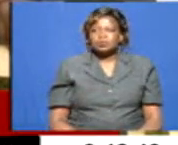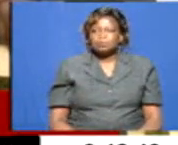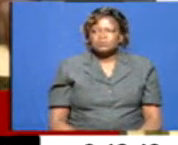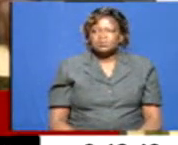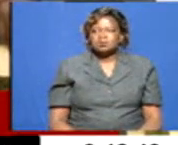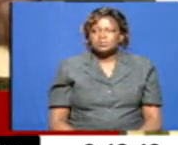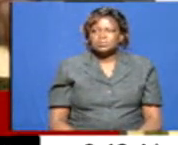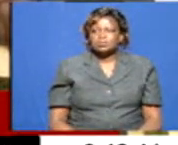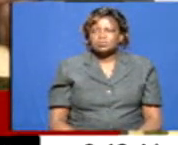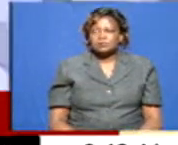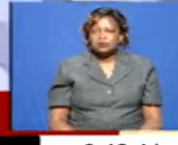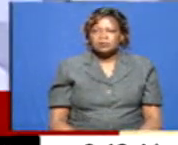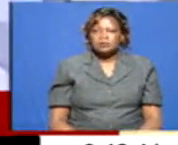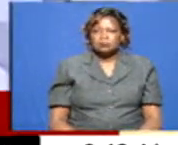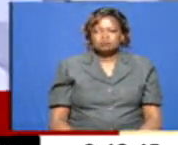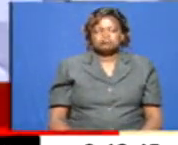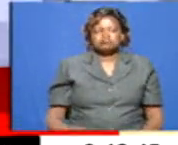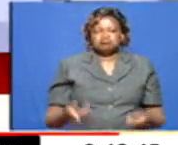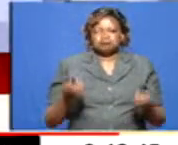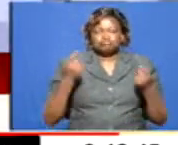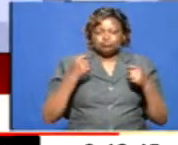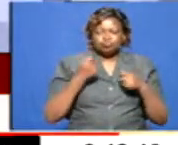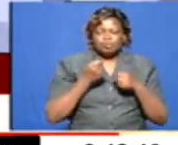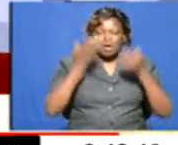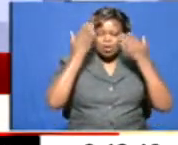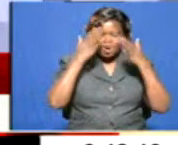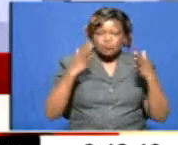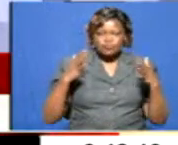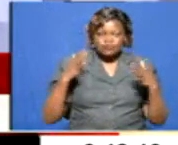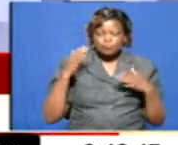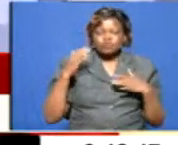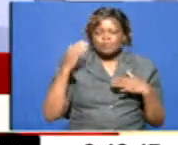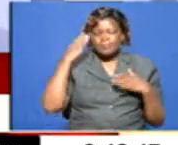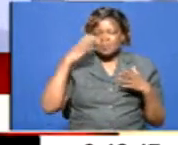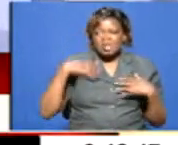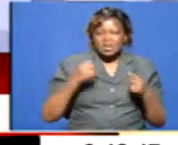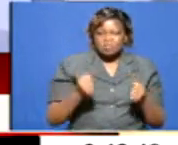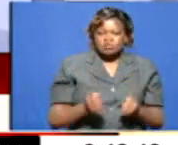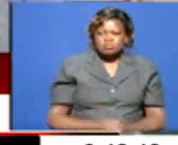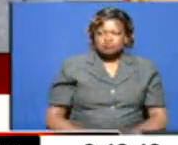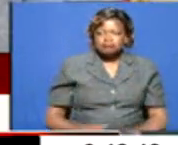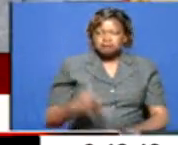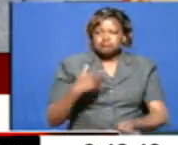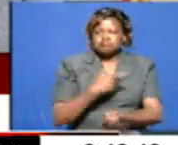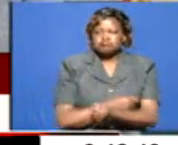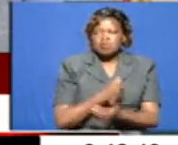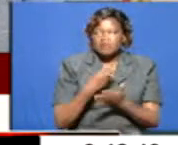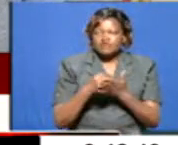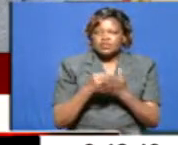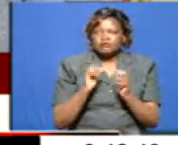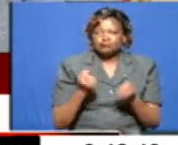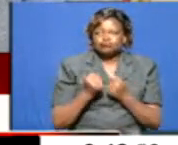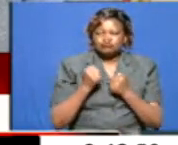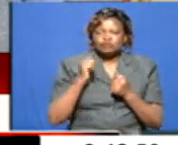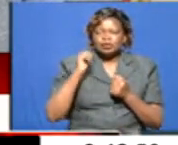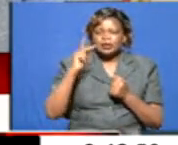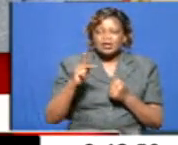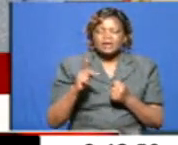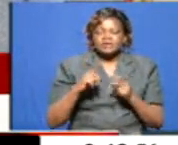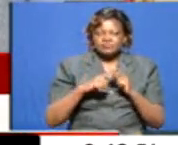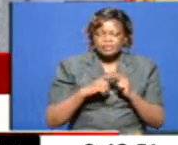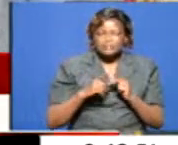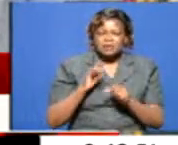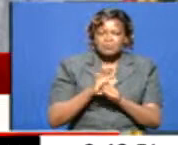In a bid to create awareness on mental health, doping and financial savings, Athletics Kenya has embarked on holding a series